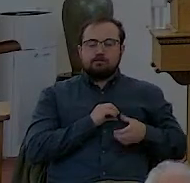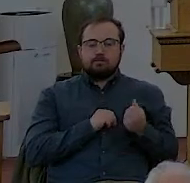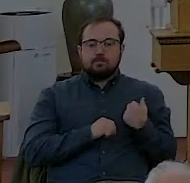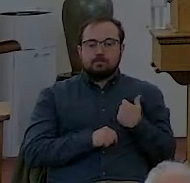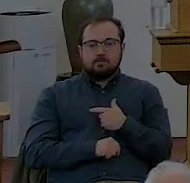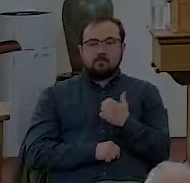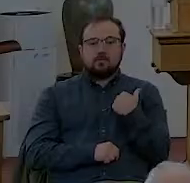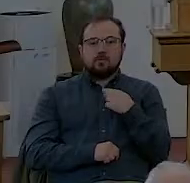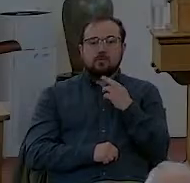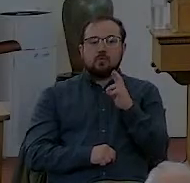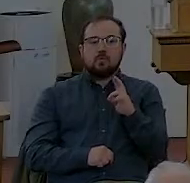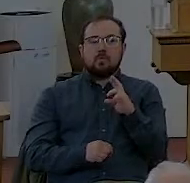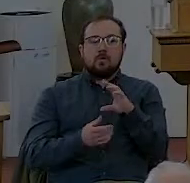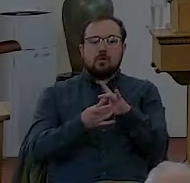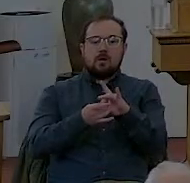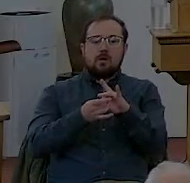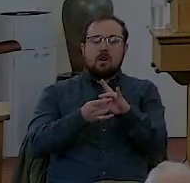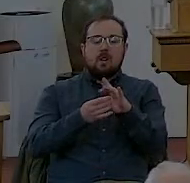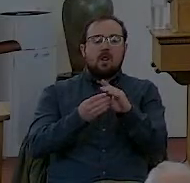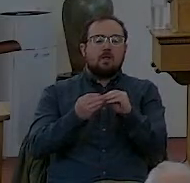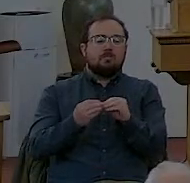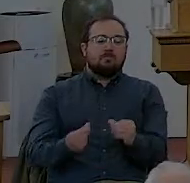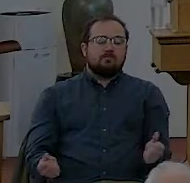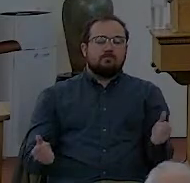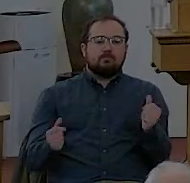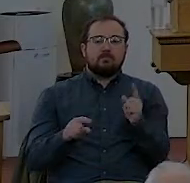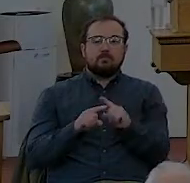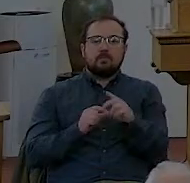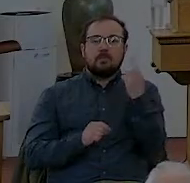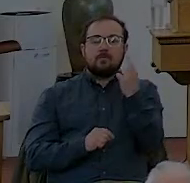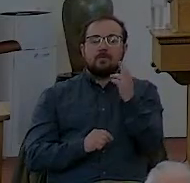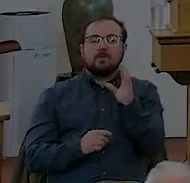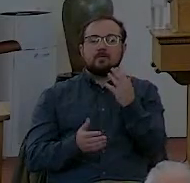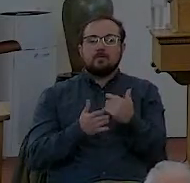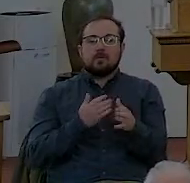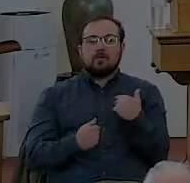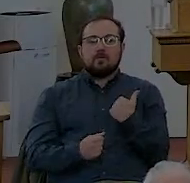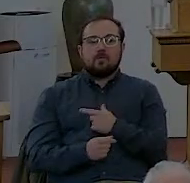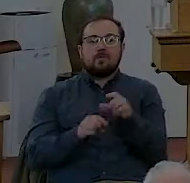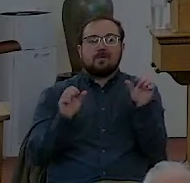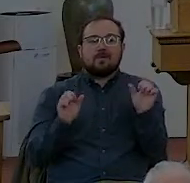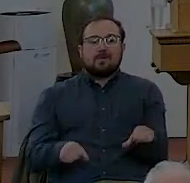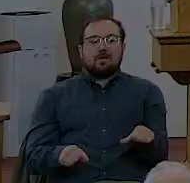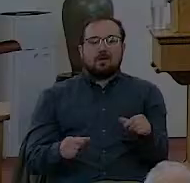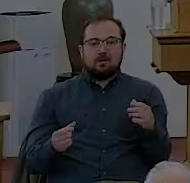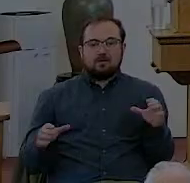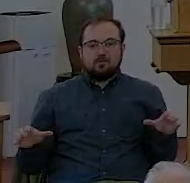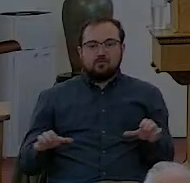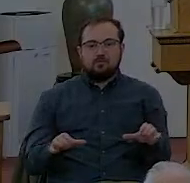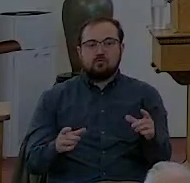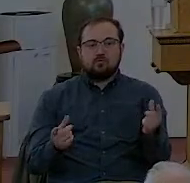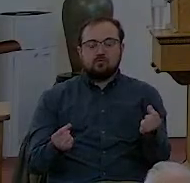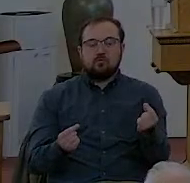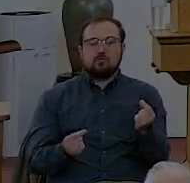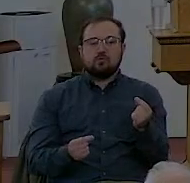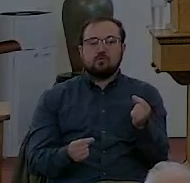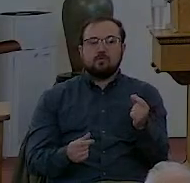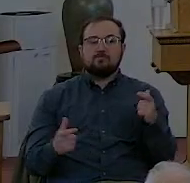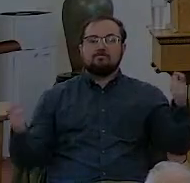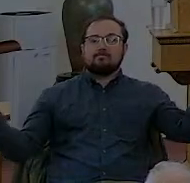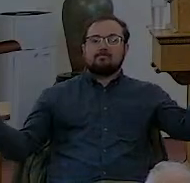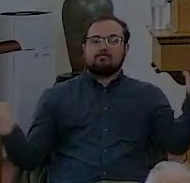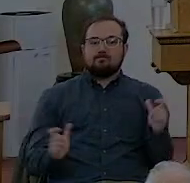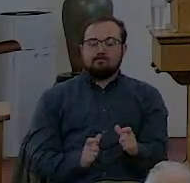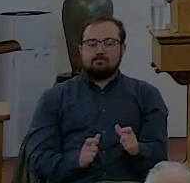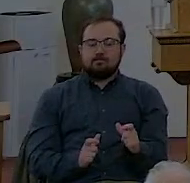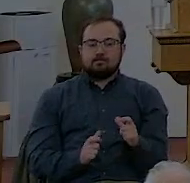our relationship, but may we realize that whatever we can do, great or small, the